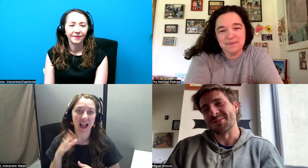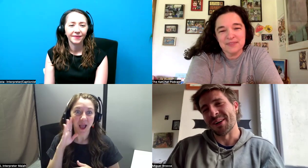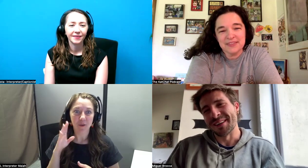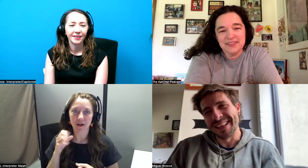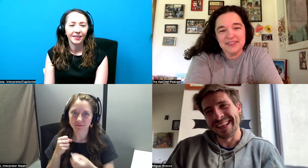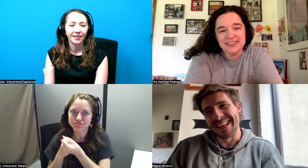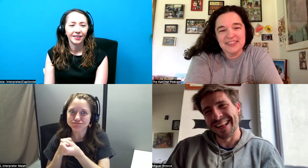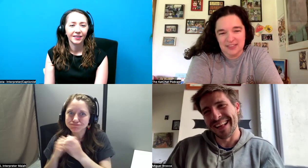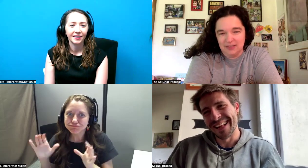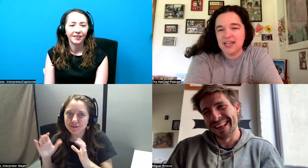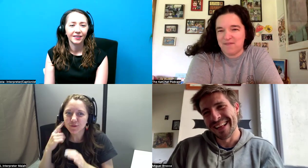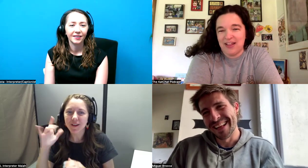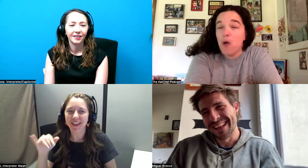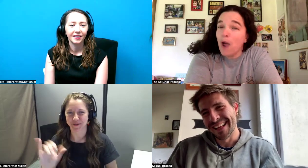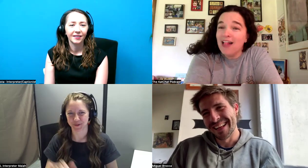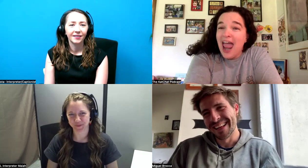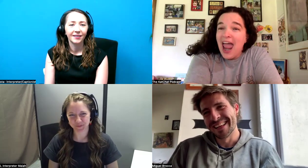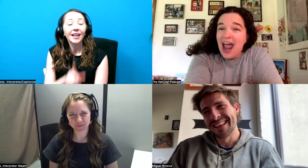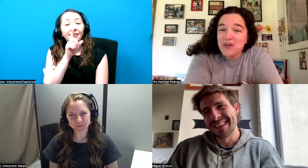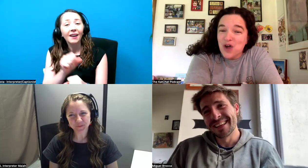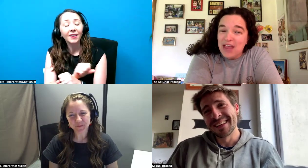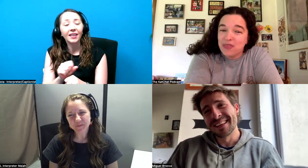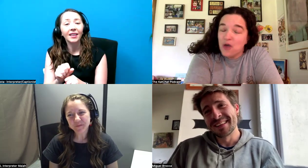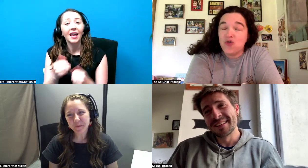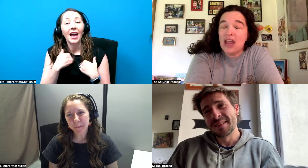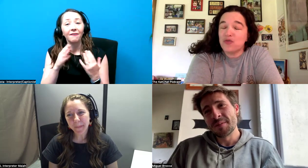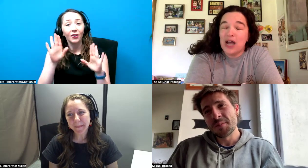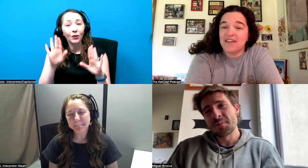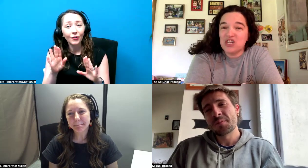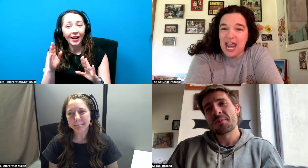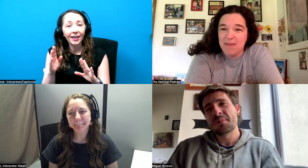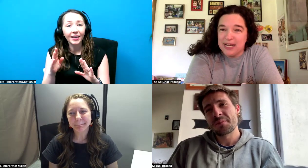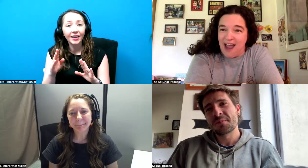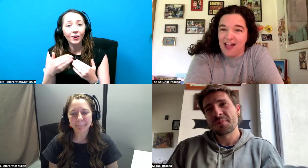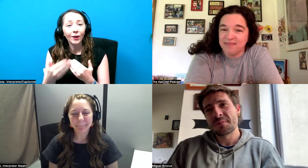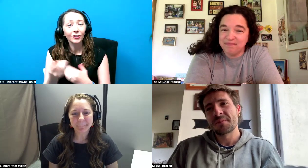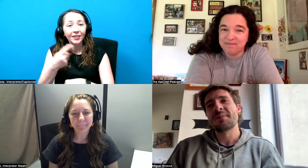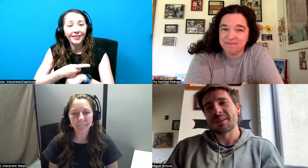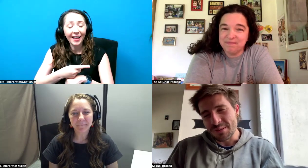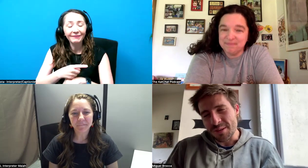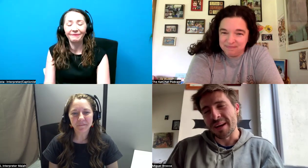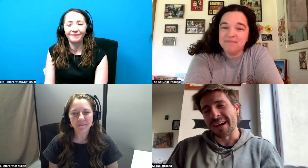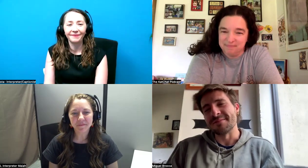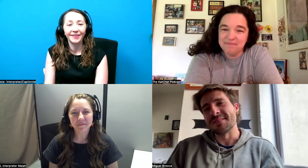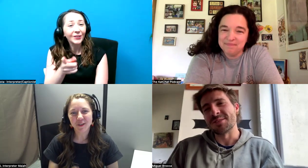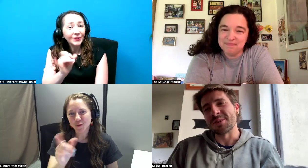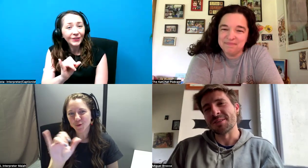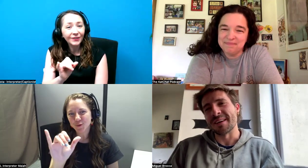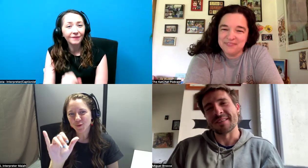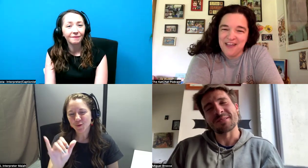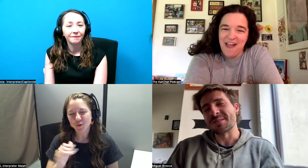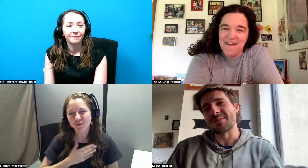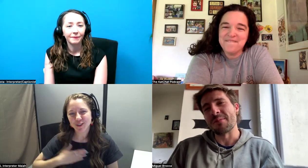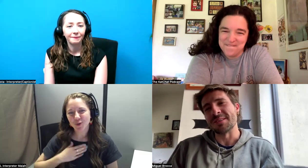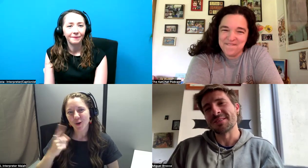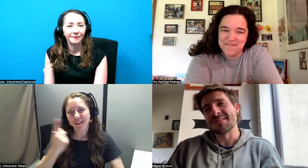that as well. Definitely. Well, have a great rest of your day, Miguel. You too, Kat. Enjoy your day.